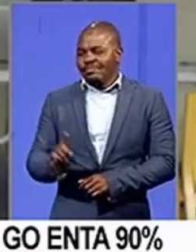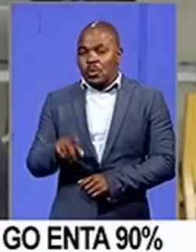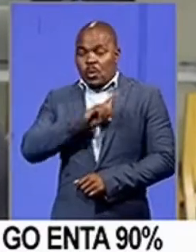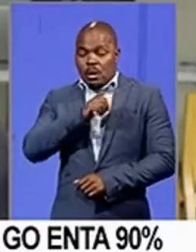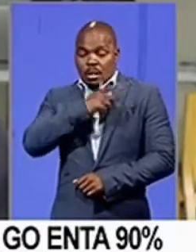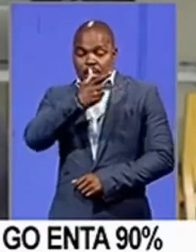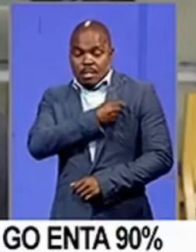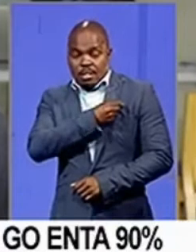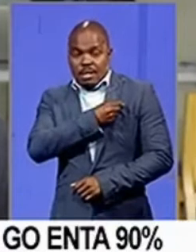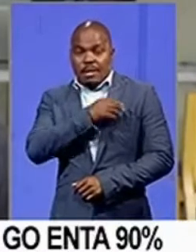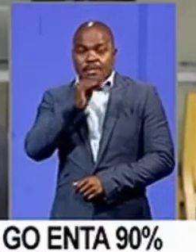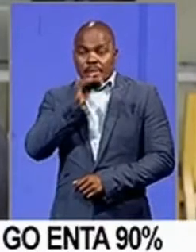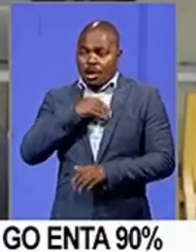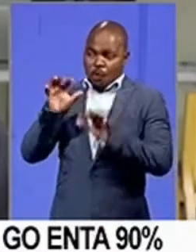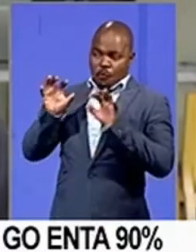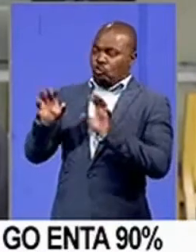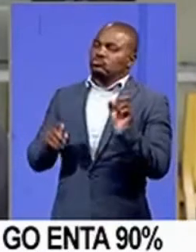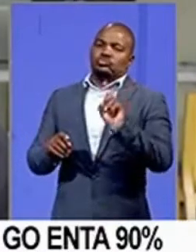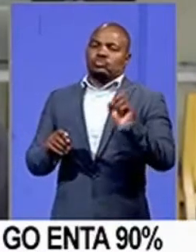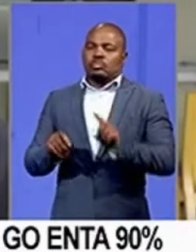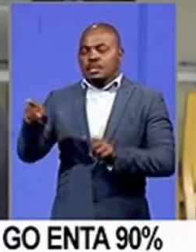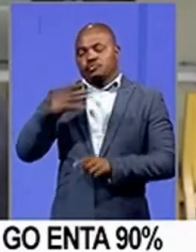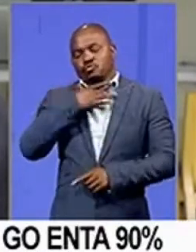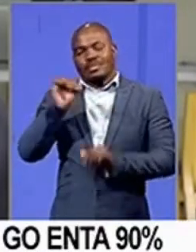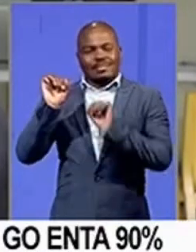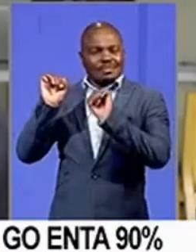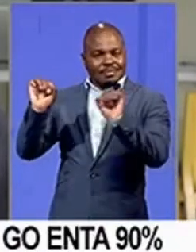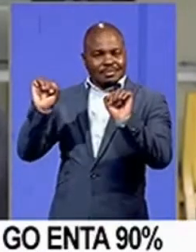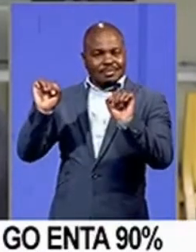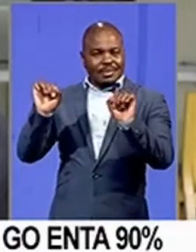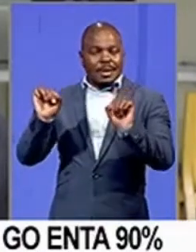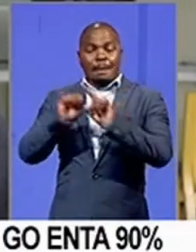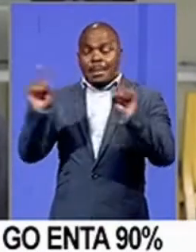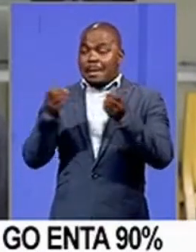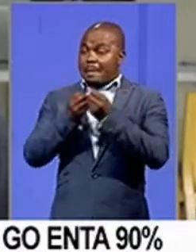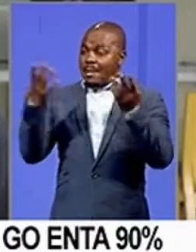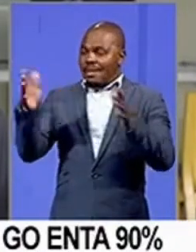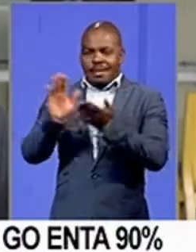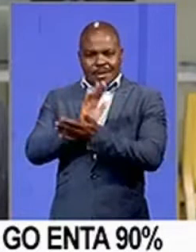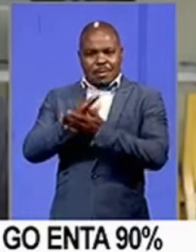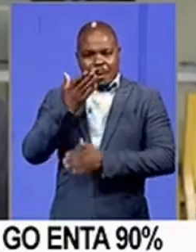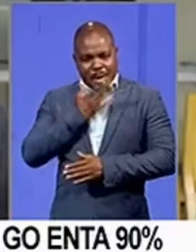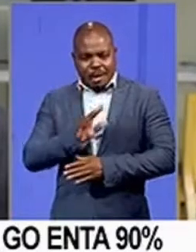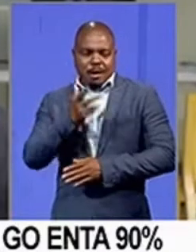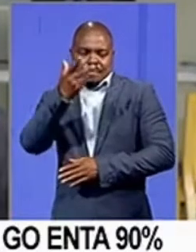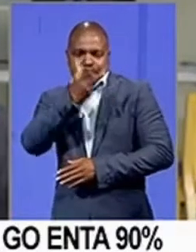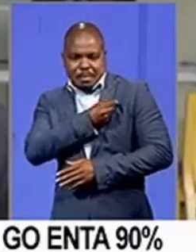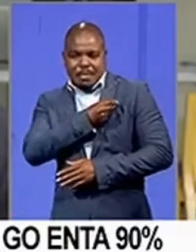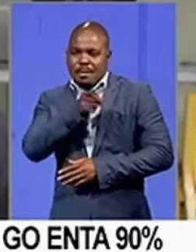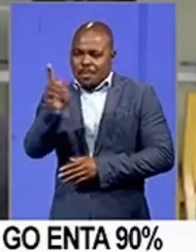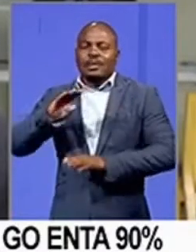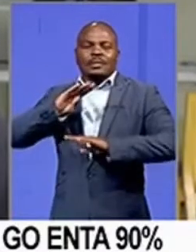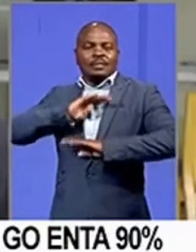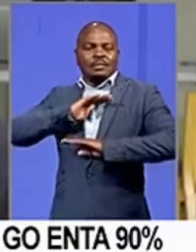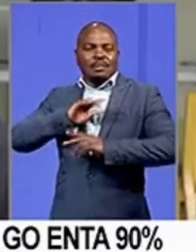ha ke ga se ntho motho a qobellwang go etsa ke kgetho ya hae empa boholo ba bona ba thabela hore ba ka e fumana mme ba kgotsofetse